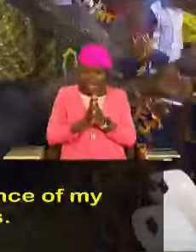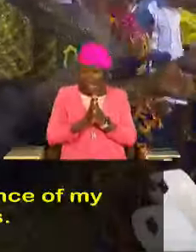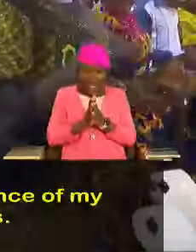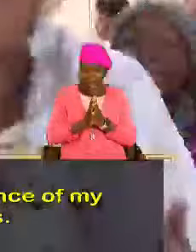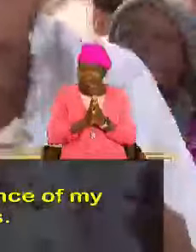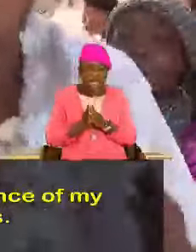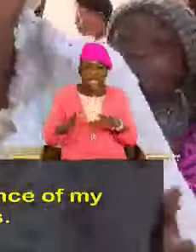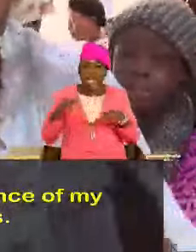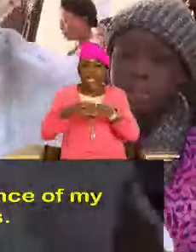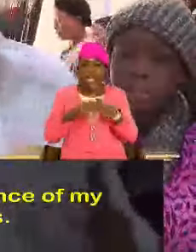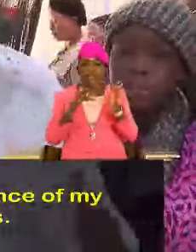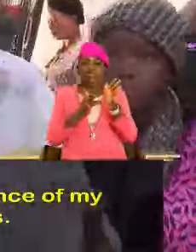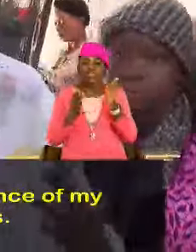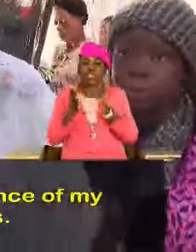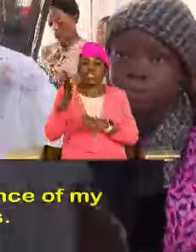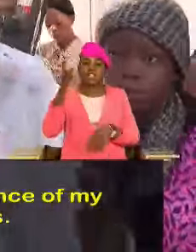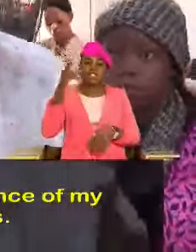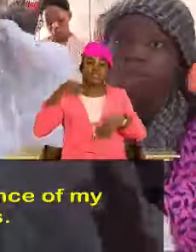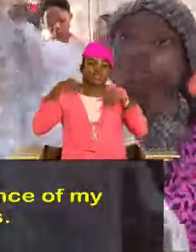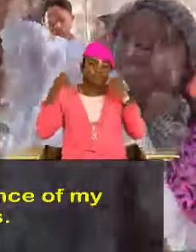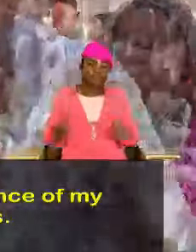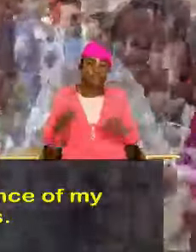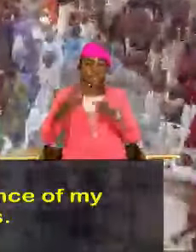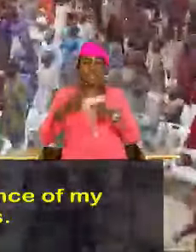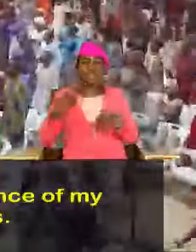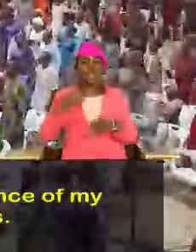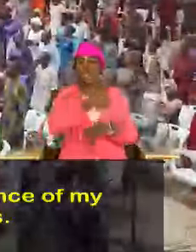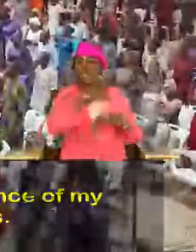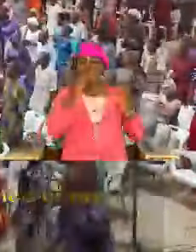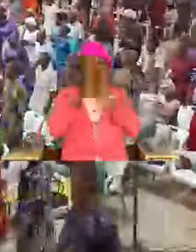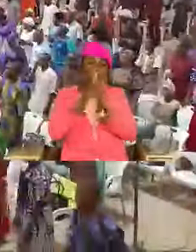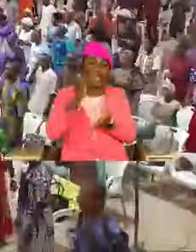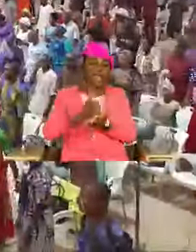in Jesus mighty name we